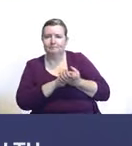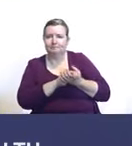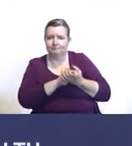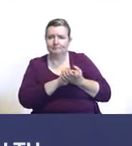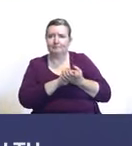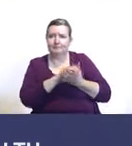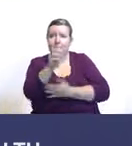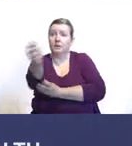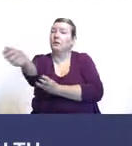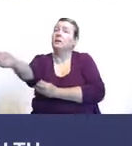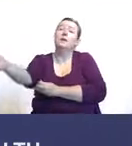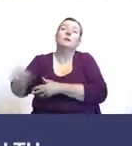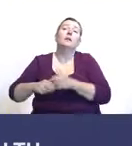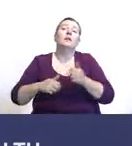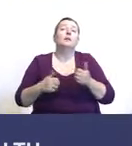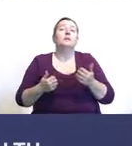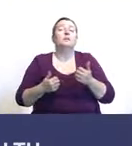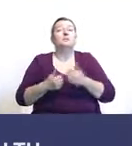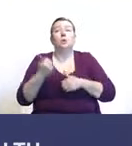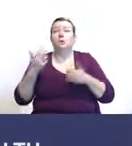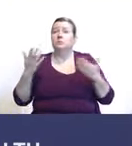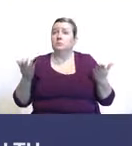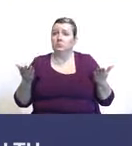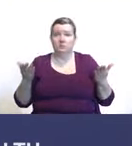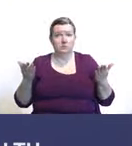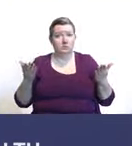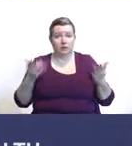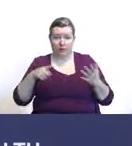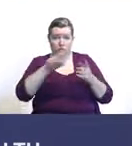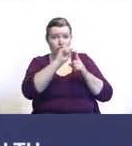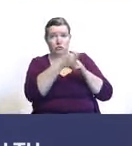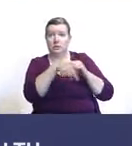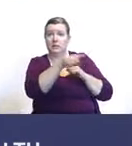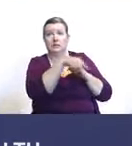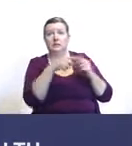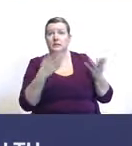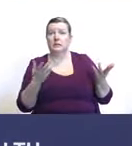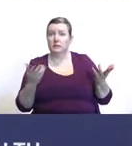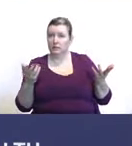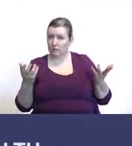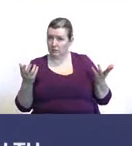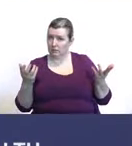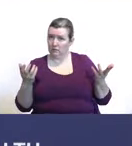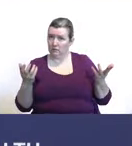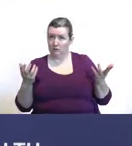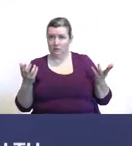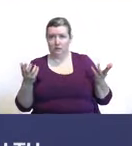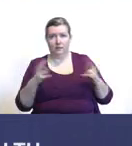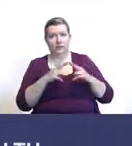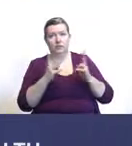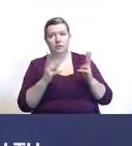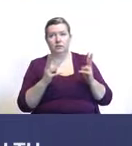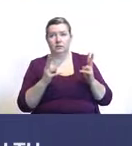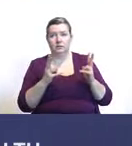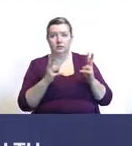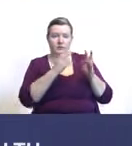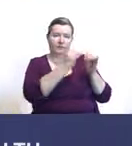Overwhelmingly, these situations are hand-tailored suits.